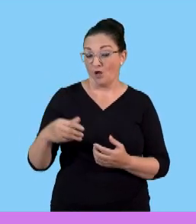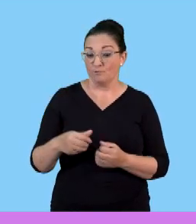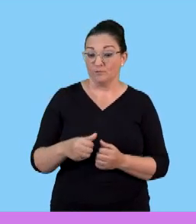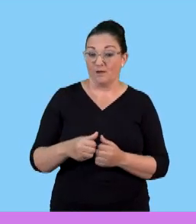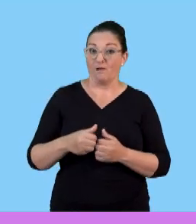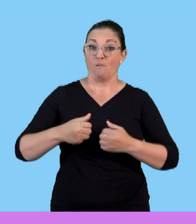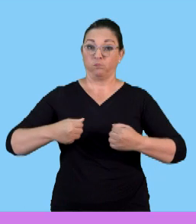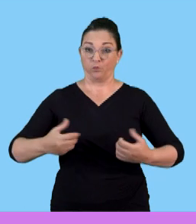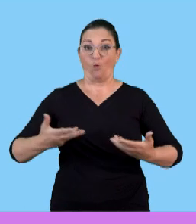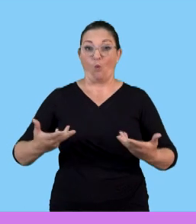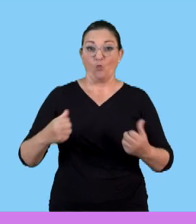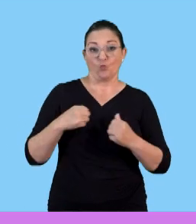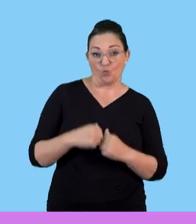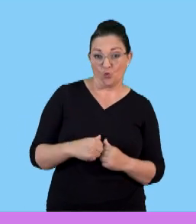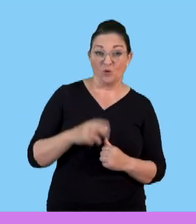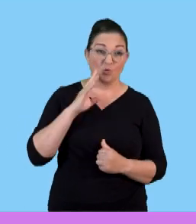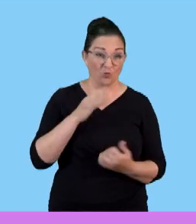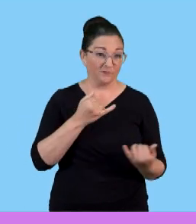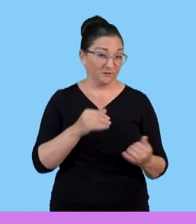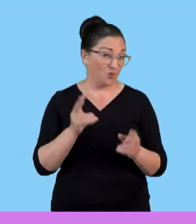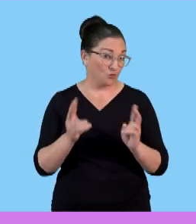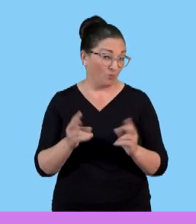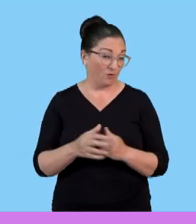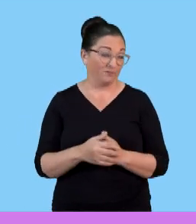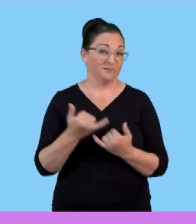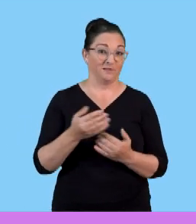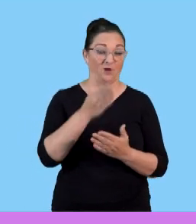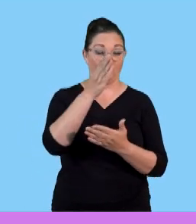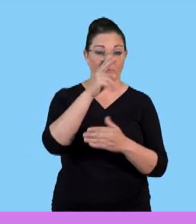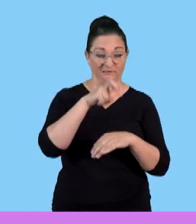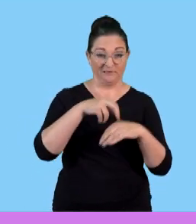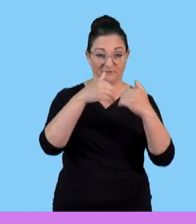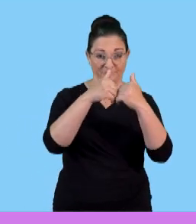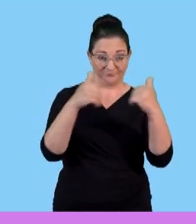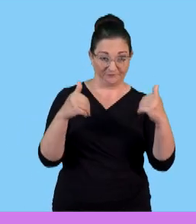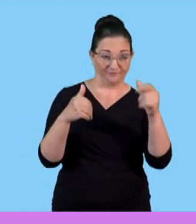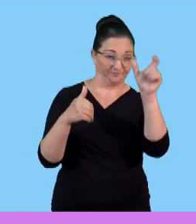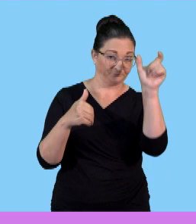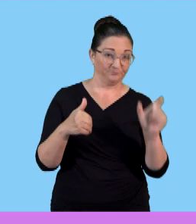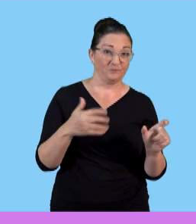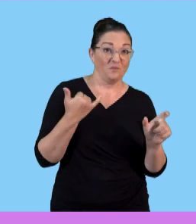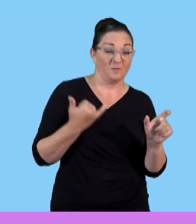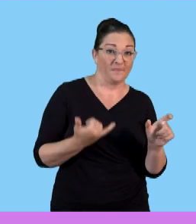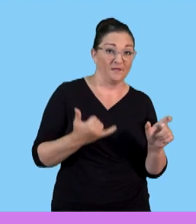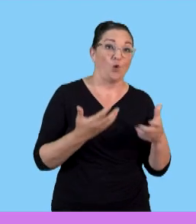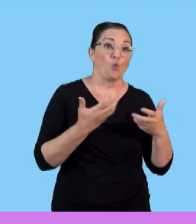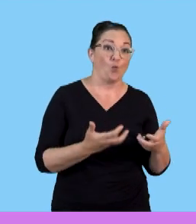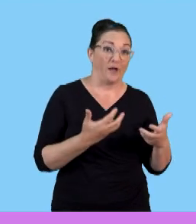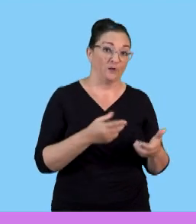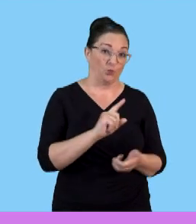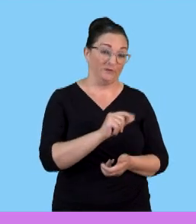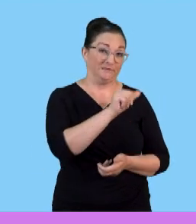6.5 kilograms. All right, now let's look at this in two ways. Okay, so currently he